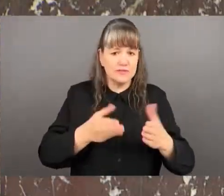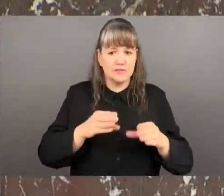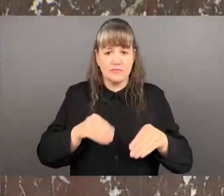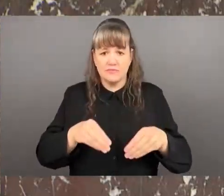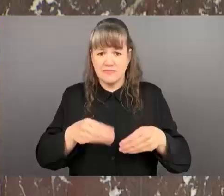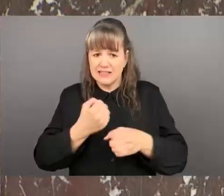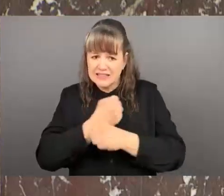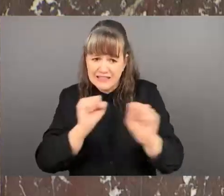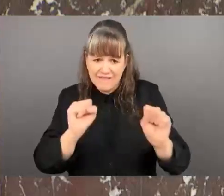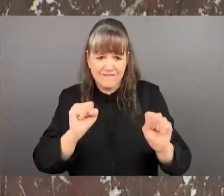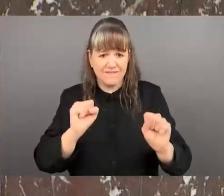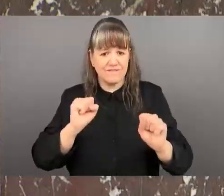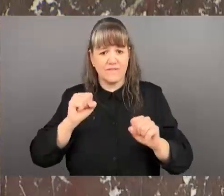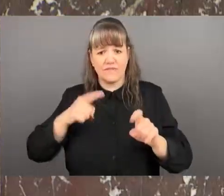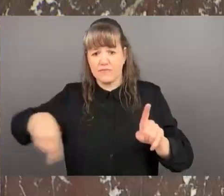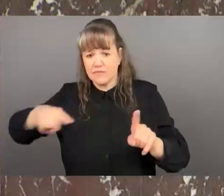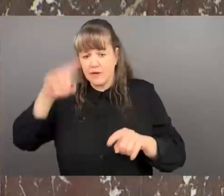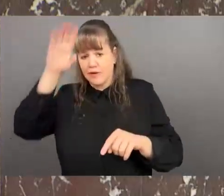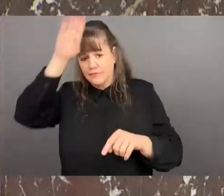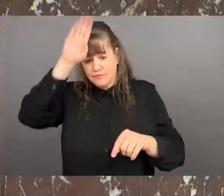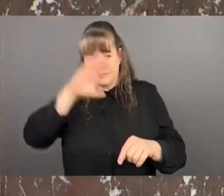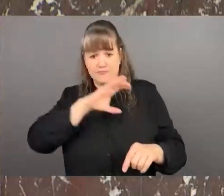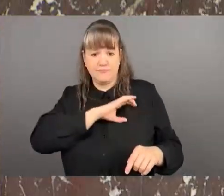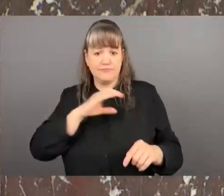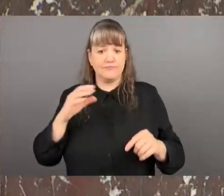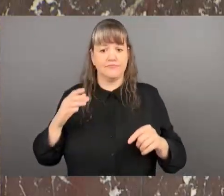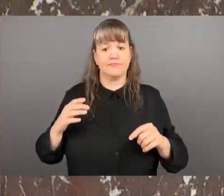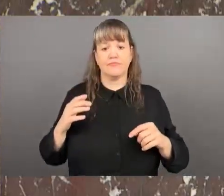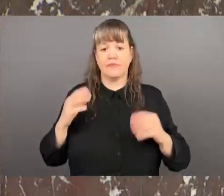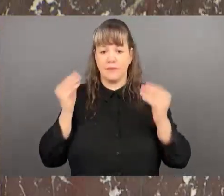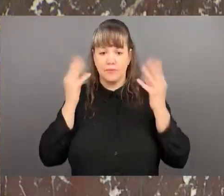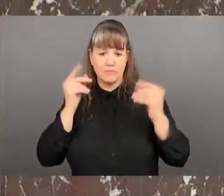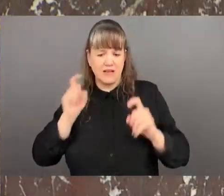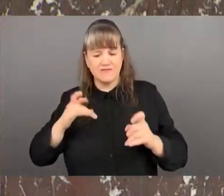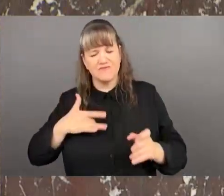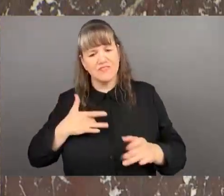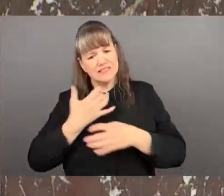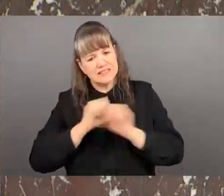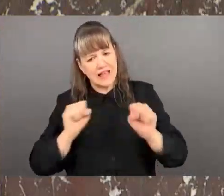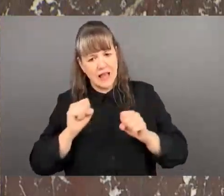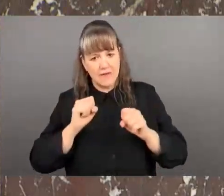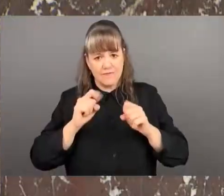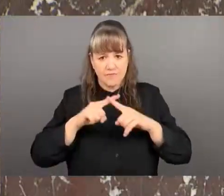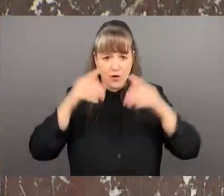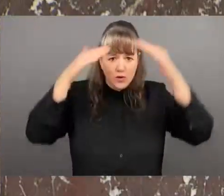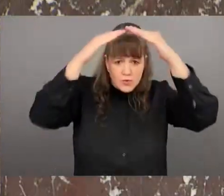that every individual has roof over their head, has the wraparound supports. We're putting those things in place.